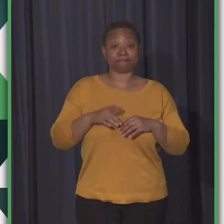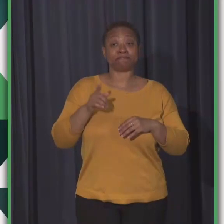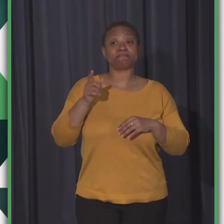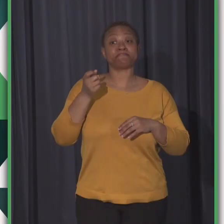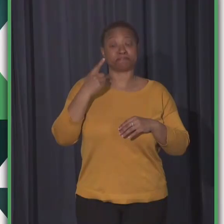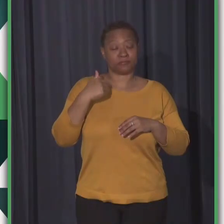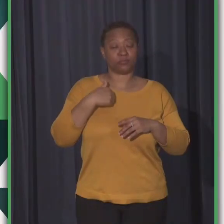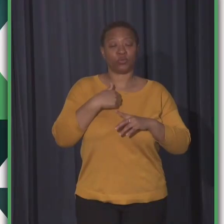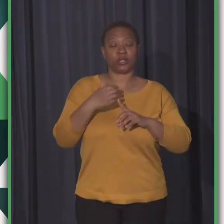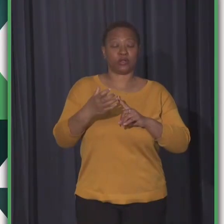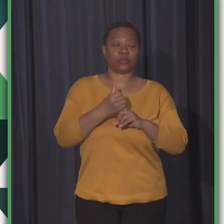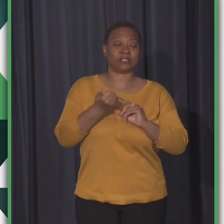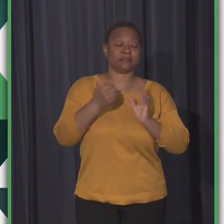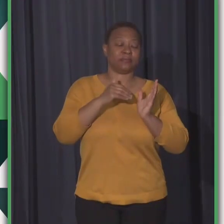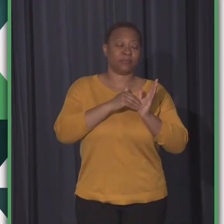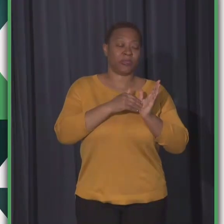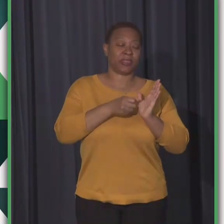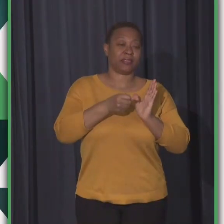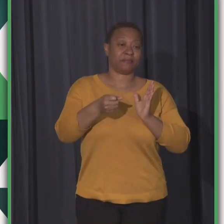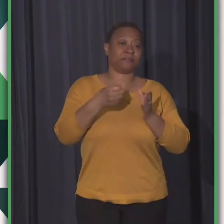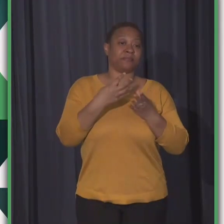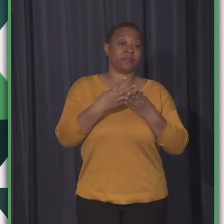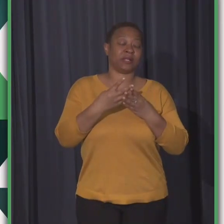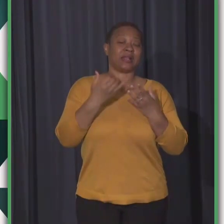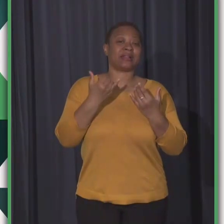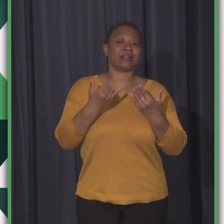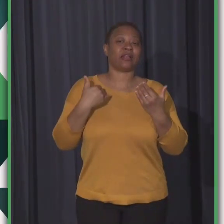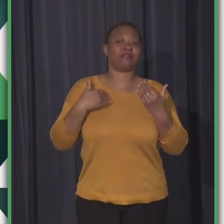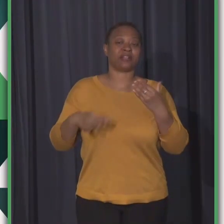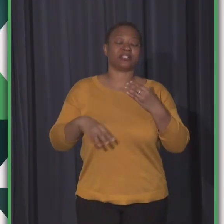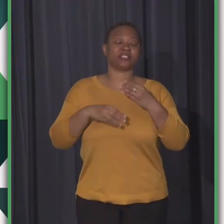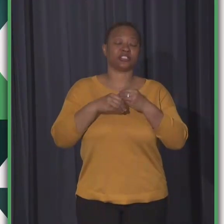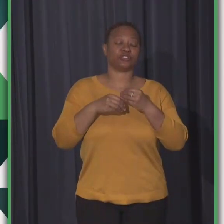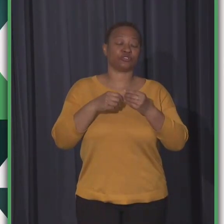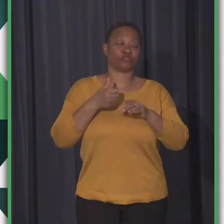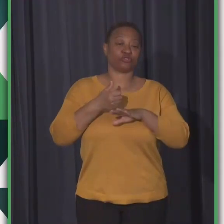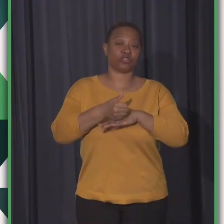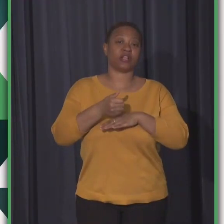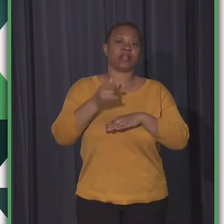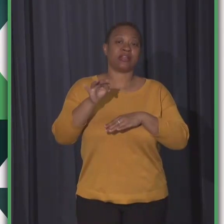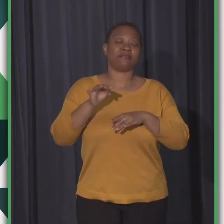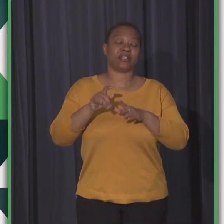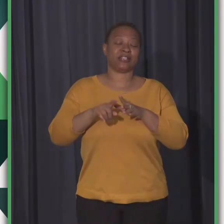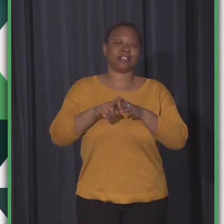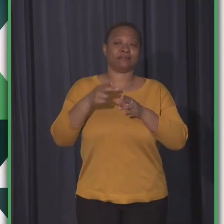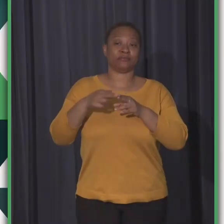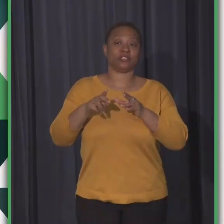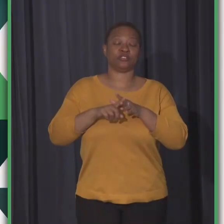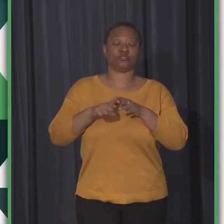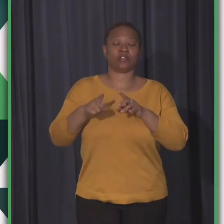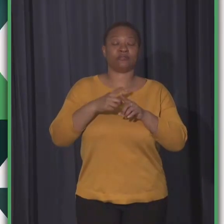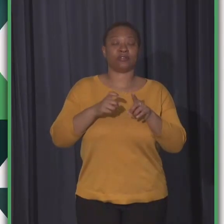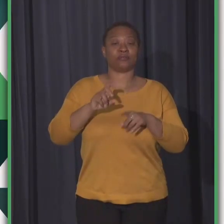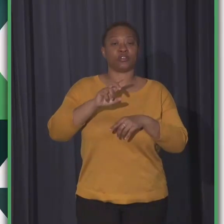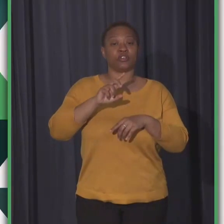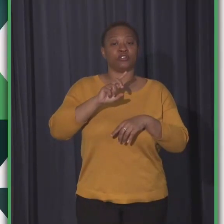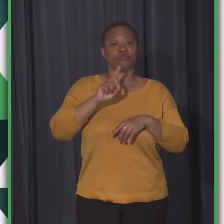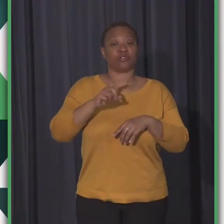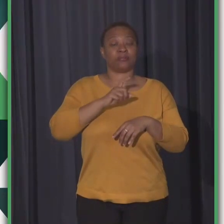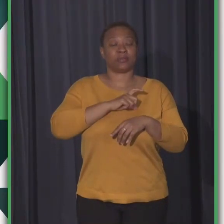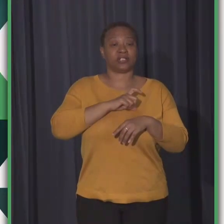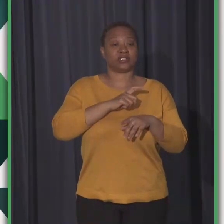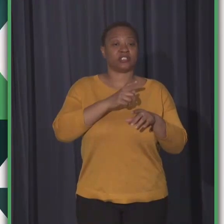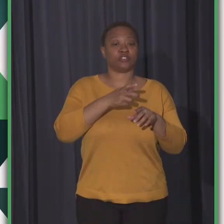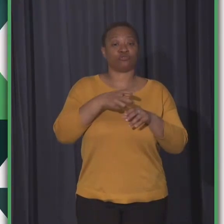back in custody, I'm grateful to say, and now facing additional charges after managing to briefly escape from Detroit Police custody during a transport from a